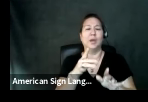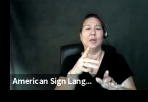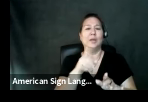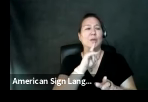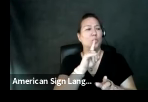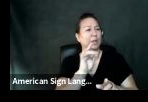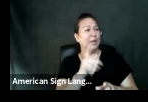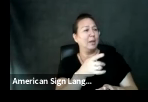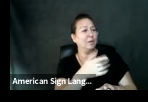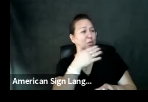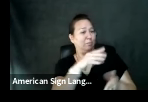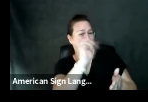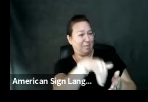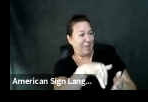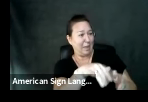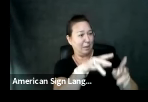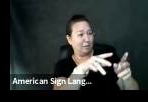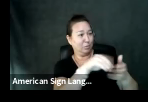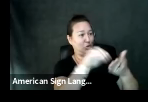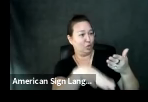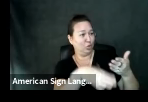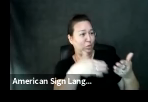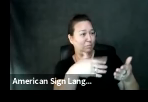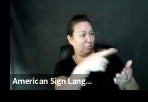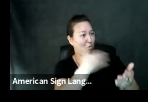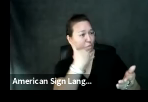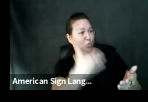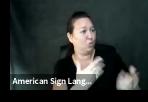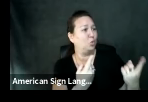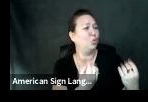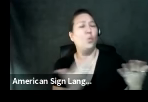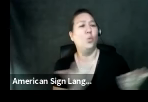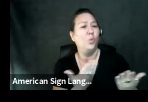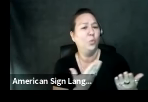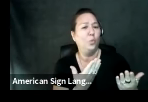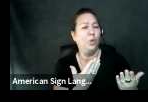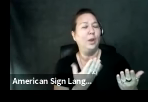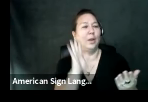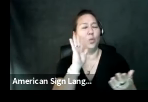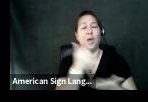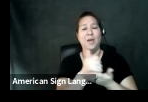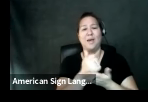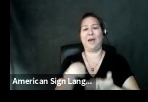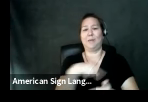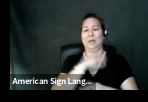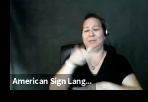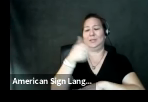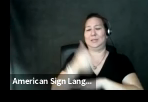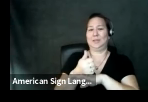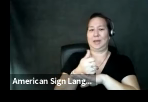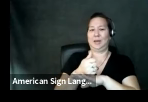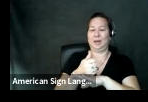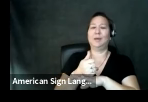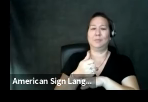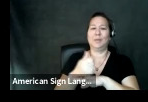is that student good at, what does that student like, so we can take those interests and customize that IEP to really build on